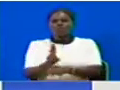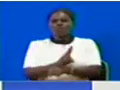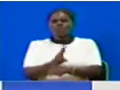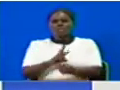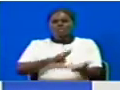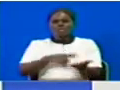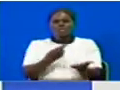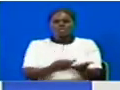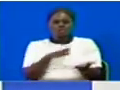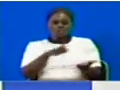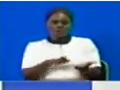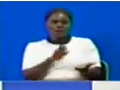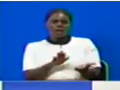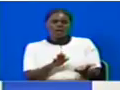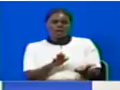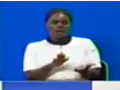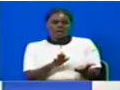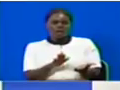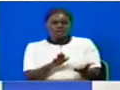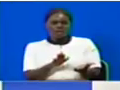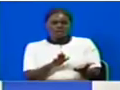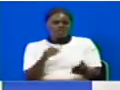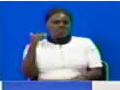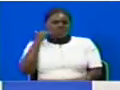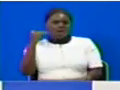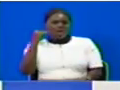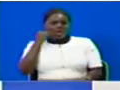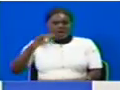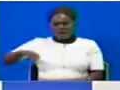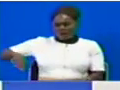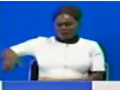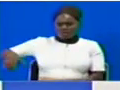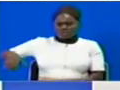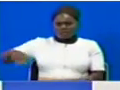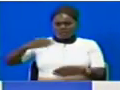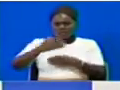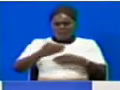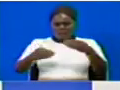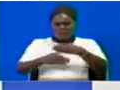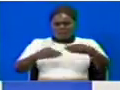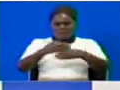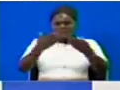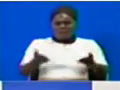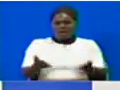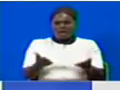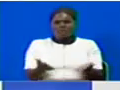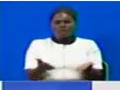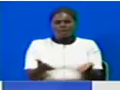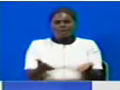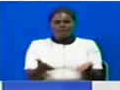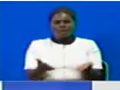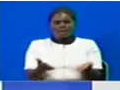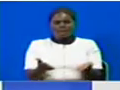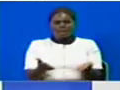to help make a big solar project, which is in Siaya County, and which is being built right now, more efficient, more effective, to allow